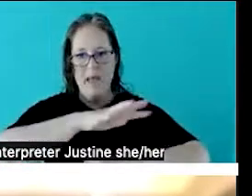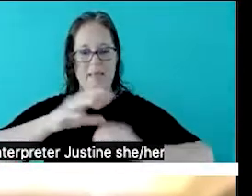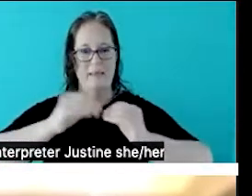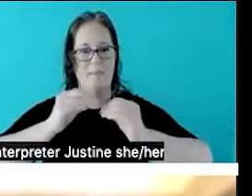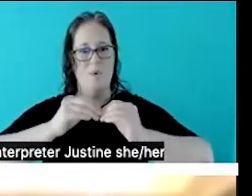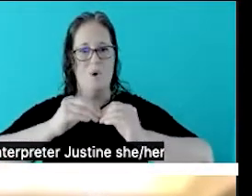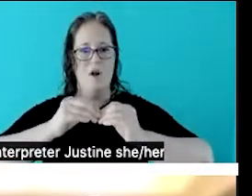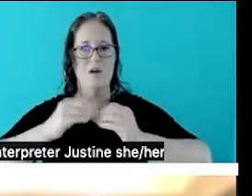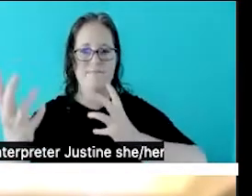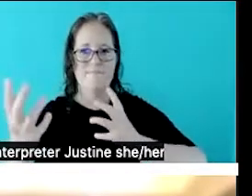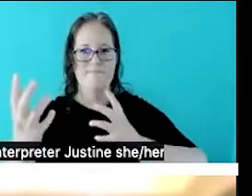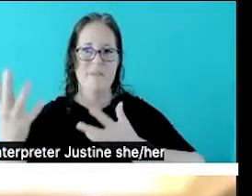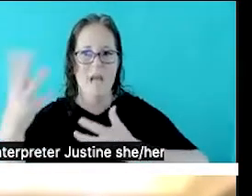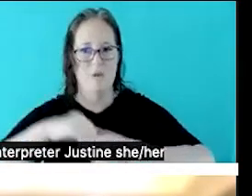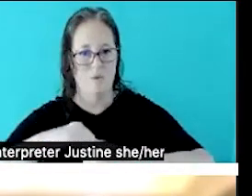everyone.